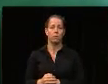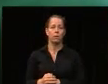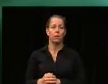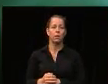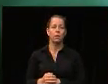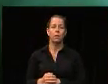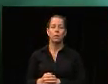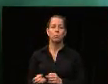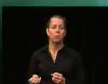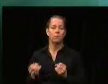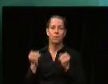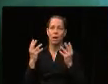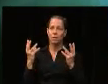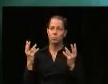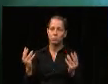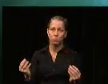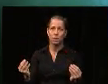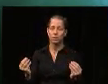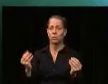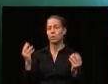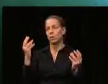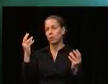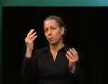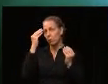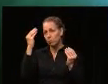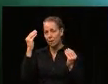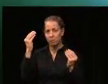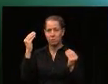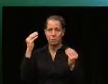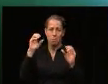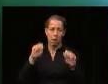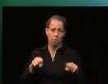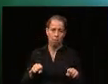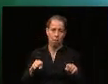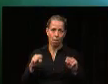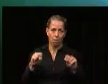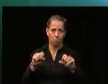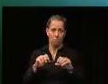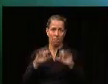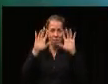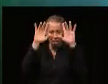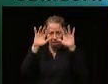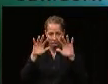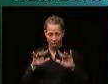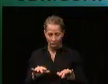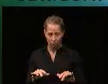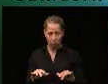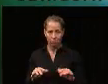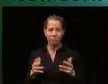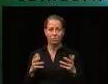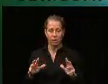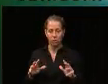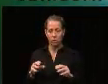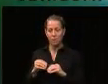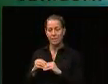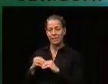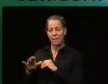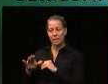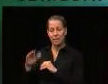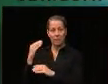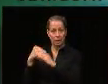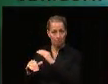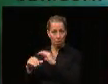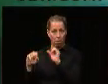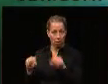Simply provide as much information on the form as possible and return by email.